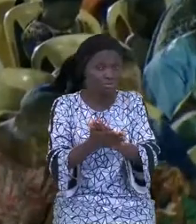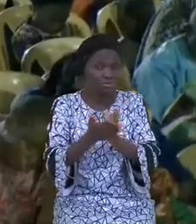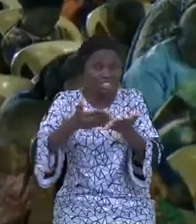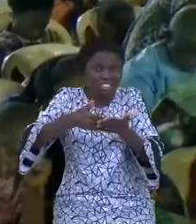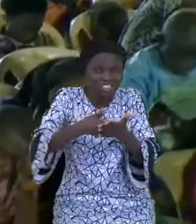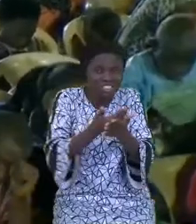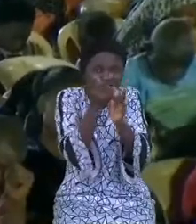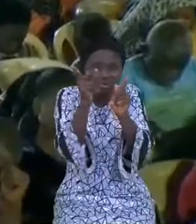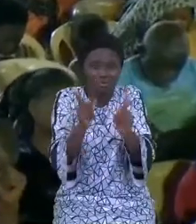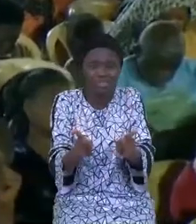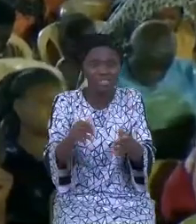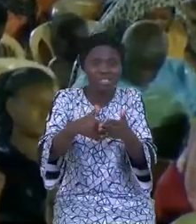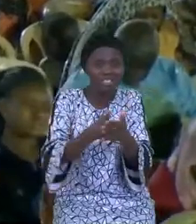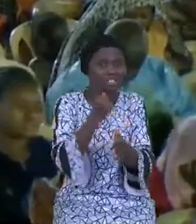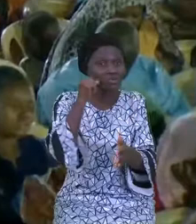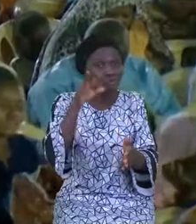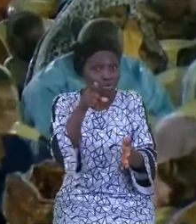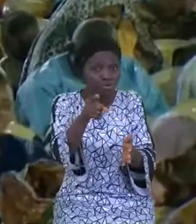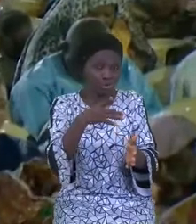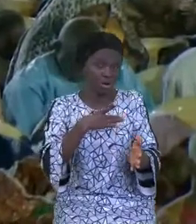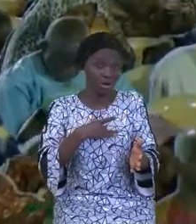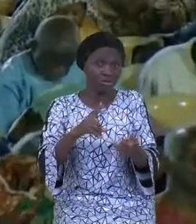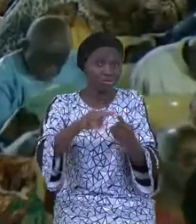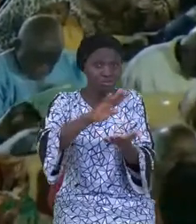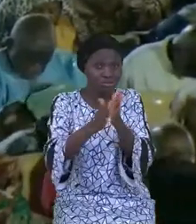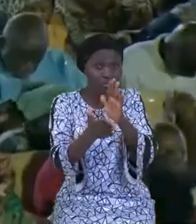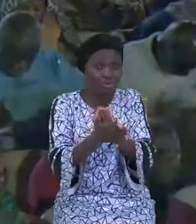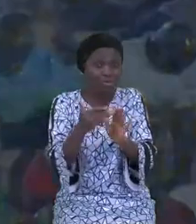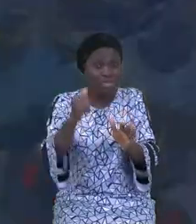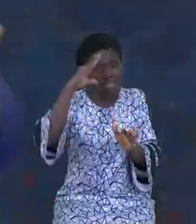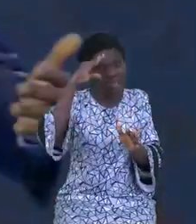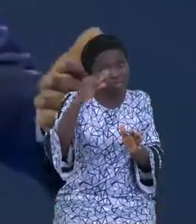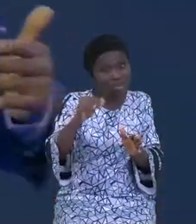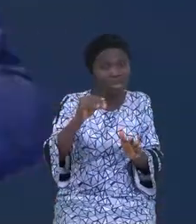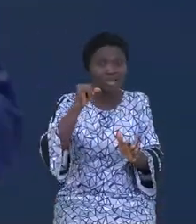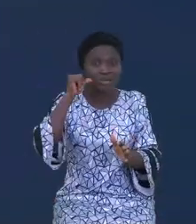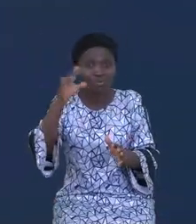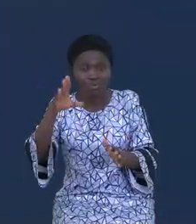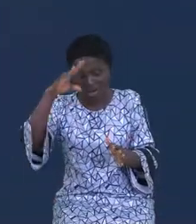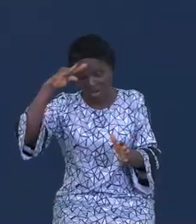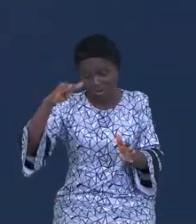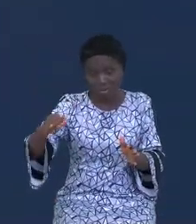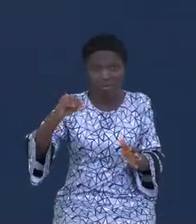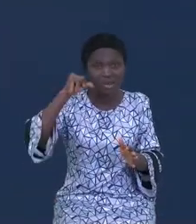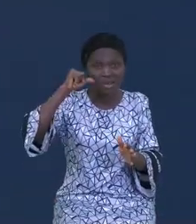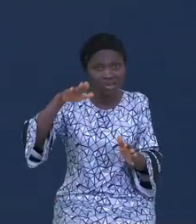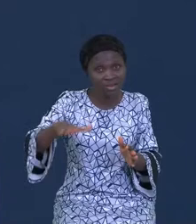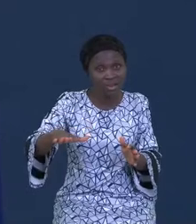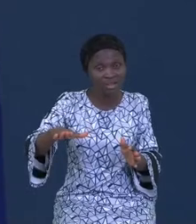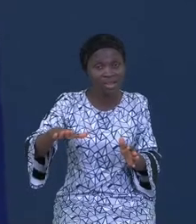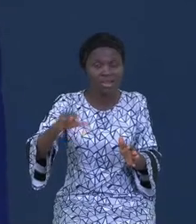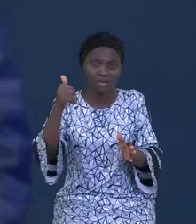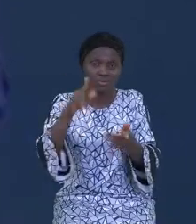man, a new woman? You want to become a man, a woman, a boy, a girl, a child